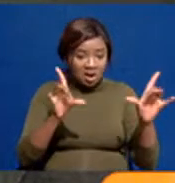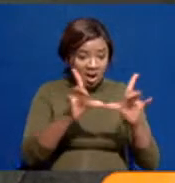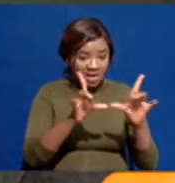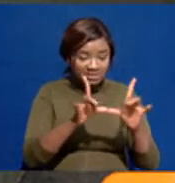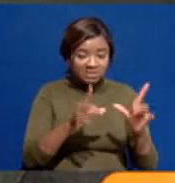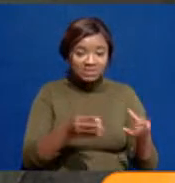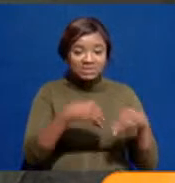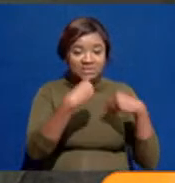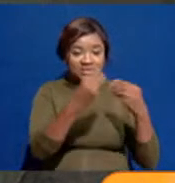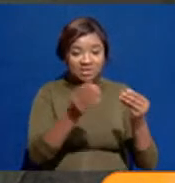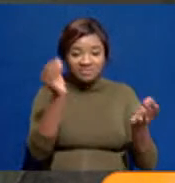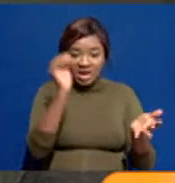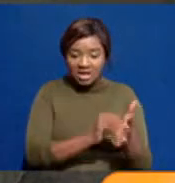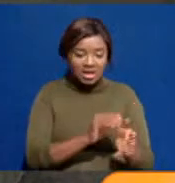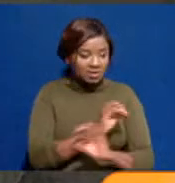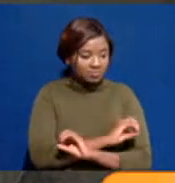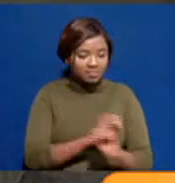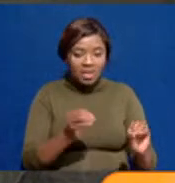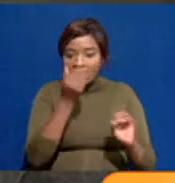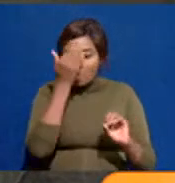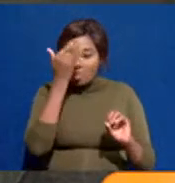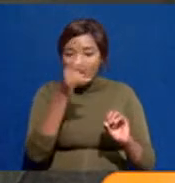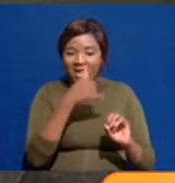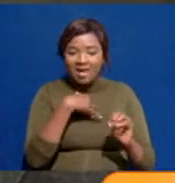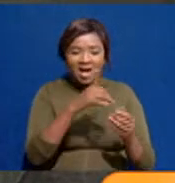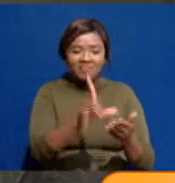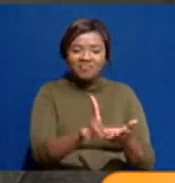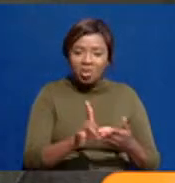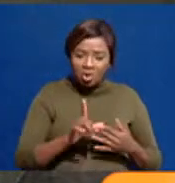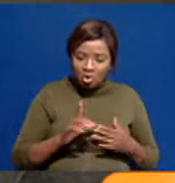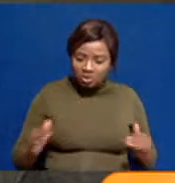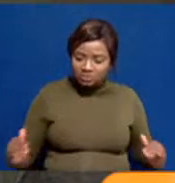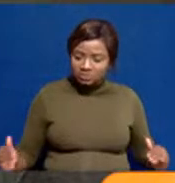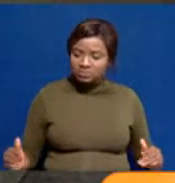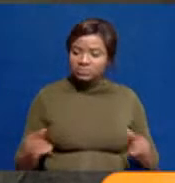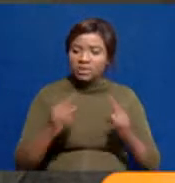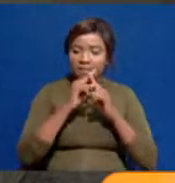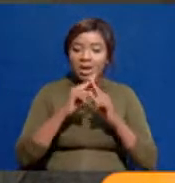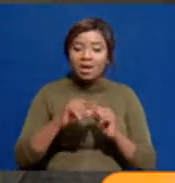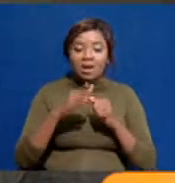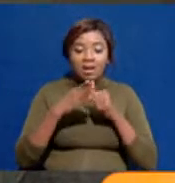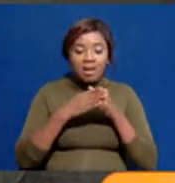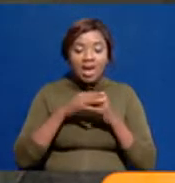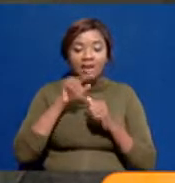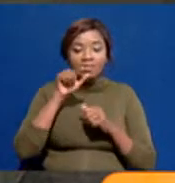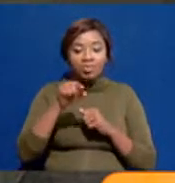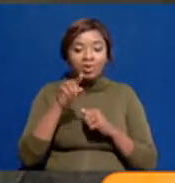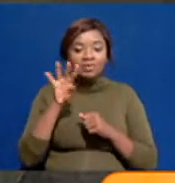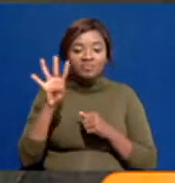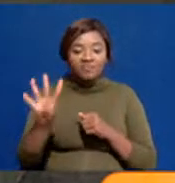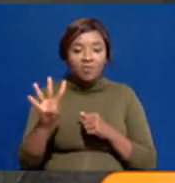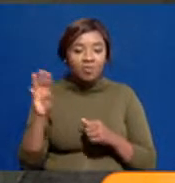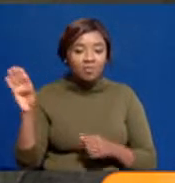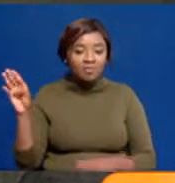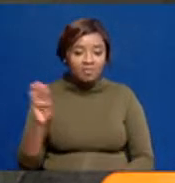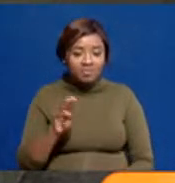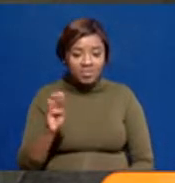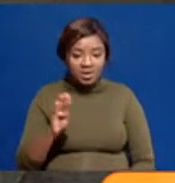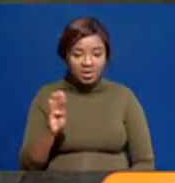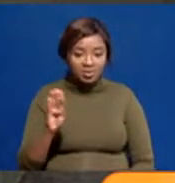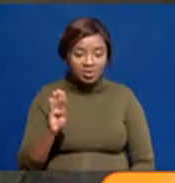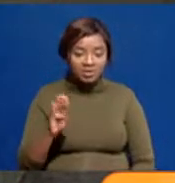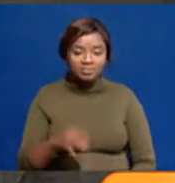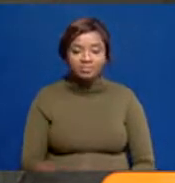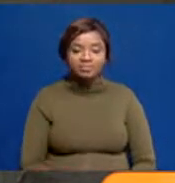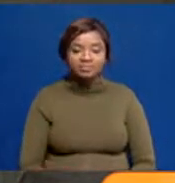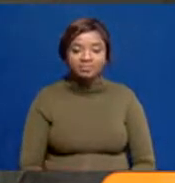license owing to its huge debt burden amounting to 9.4 billion Kenya shillings. Stephen Leto now